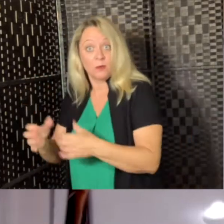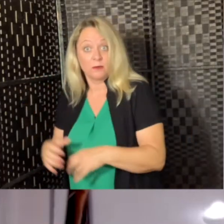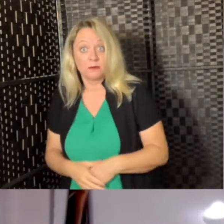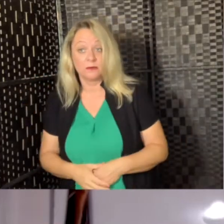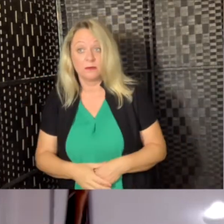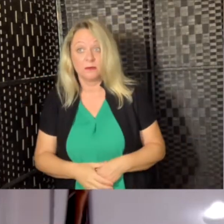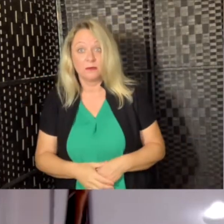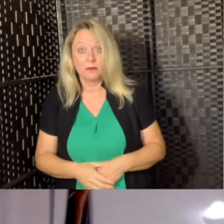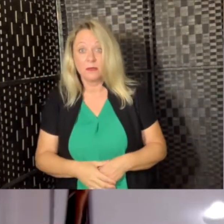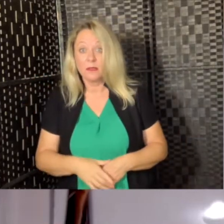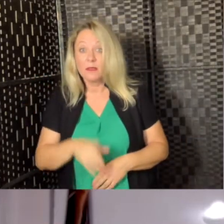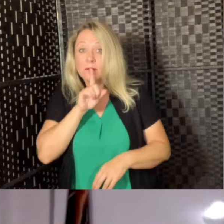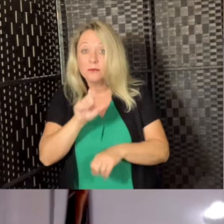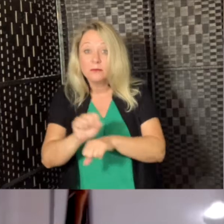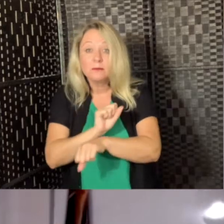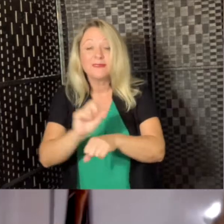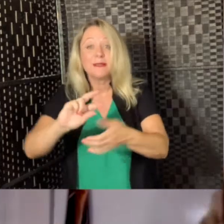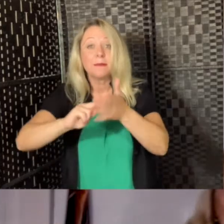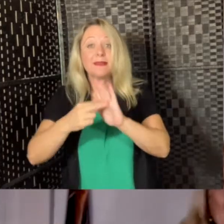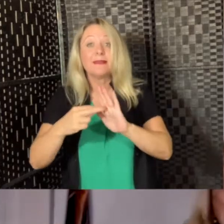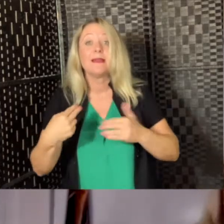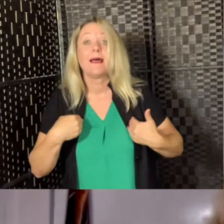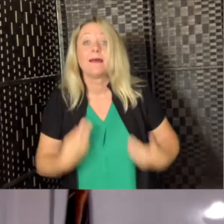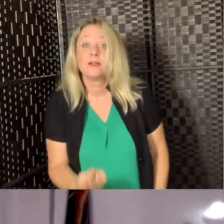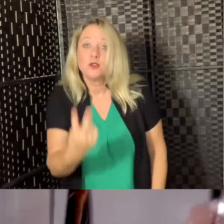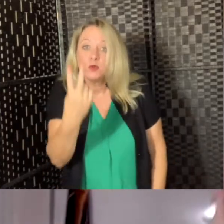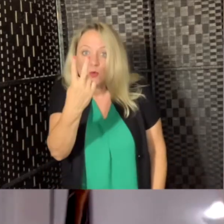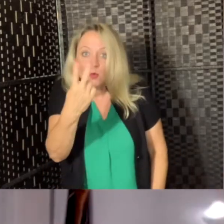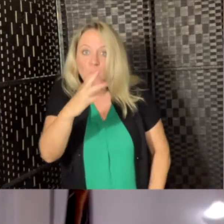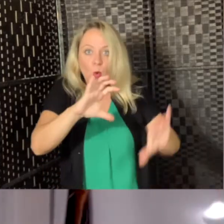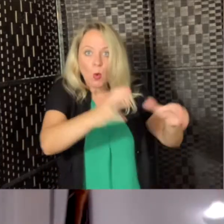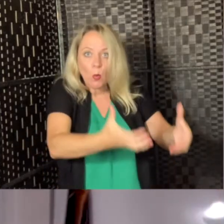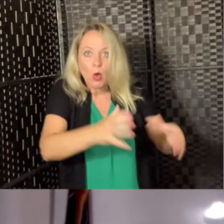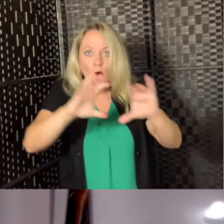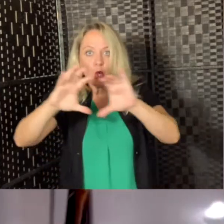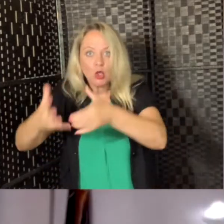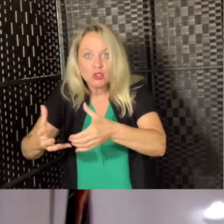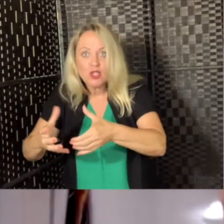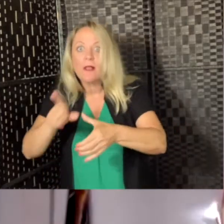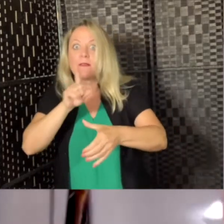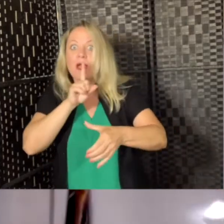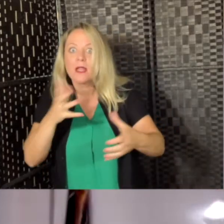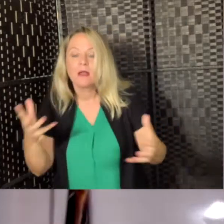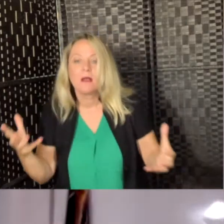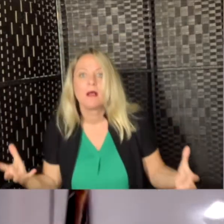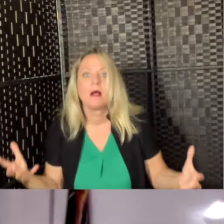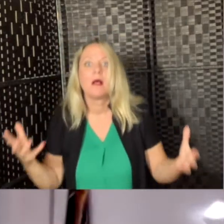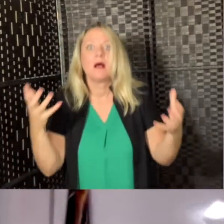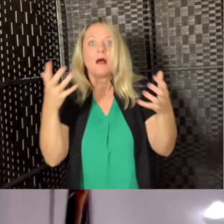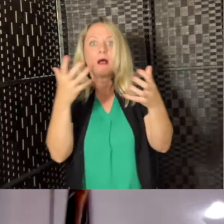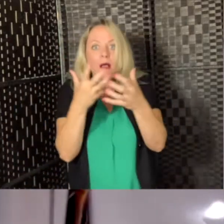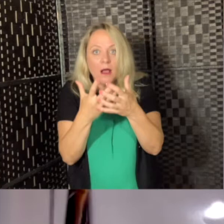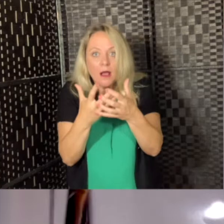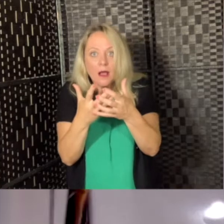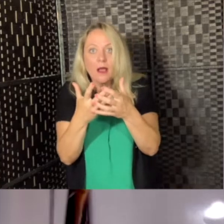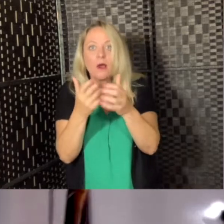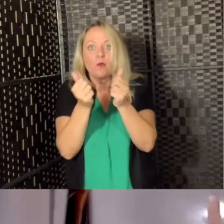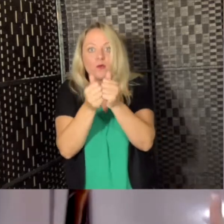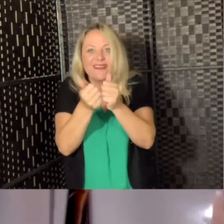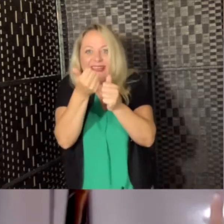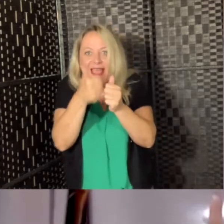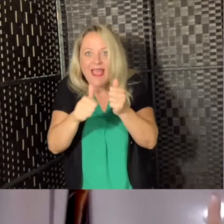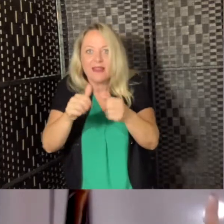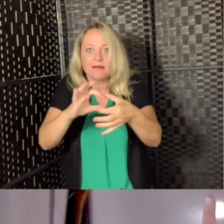two worlds that are involved in any relationship space that is created because